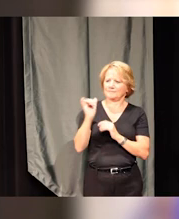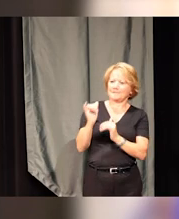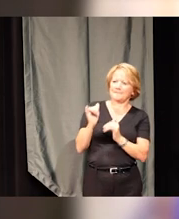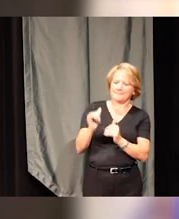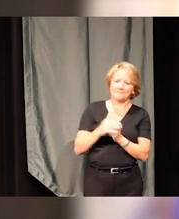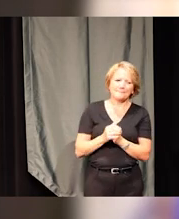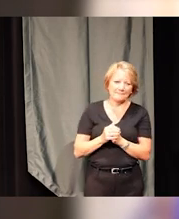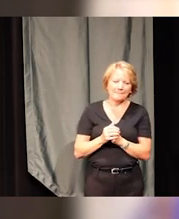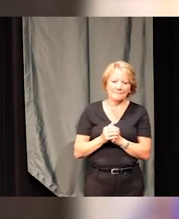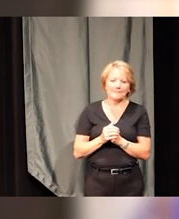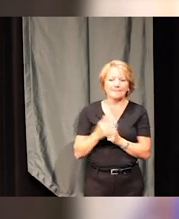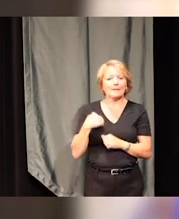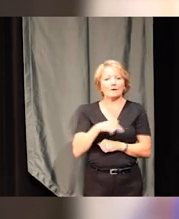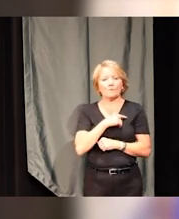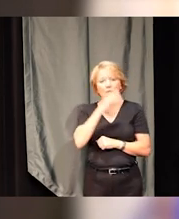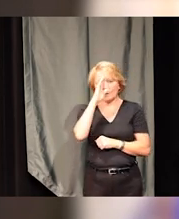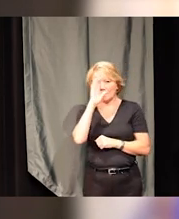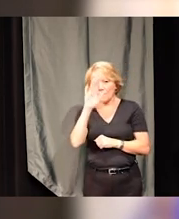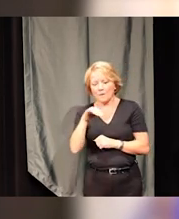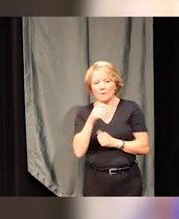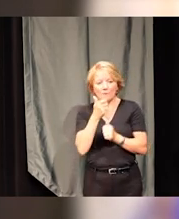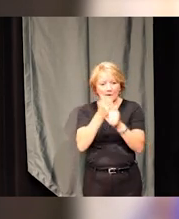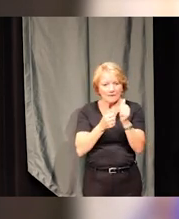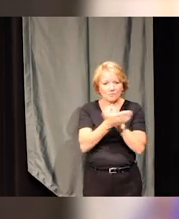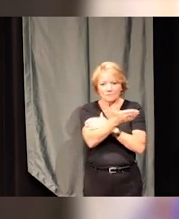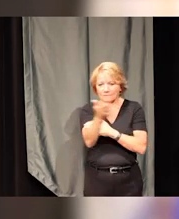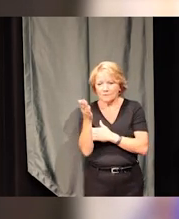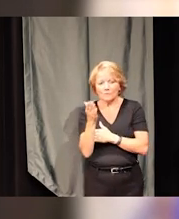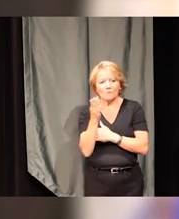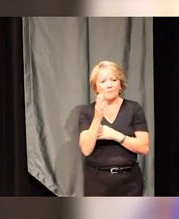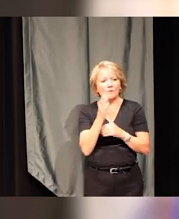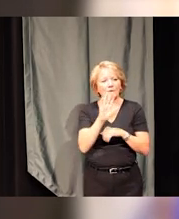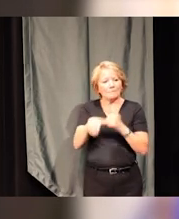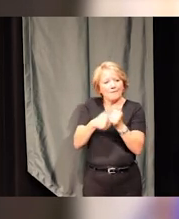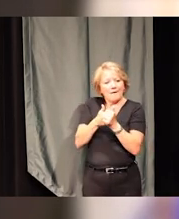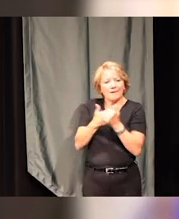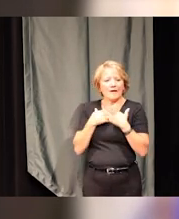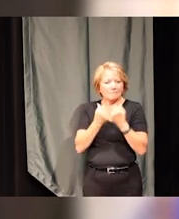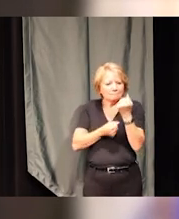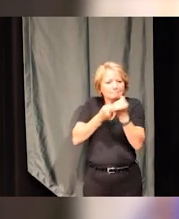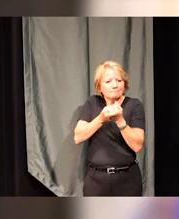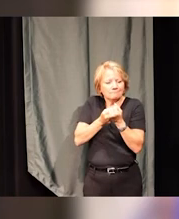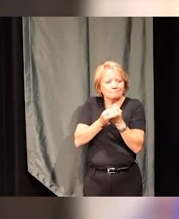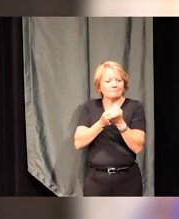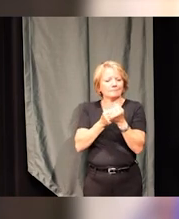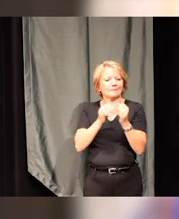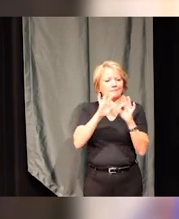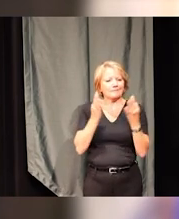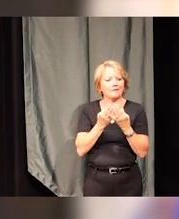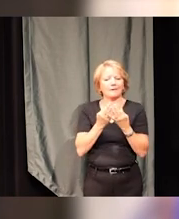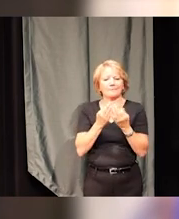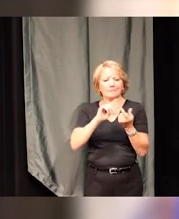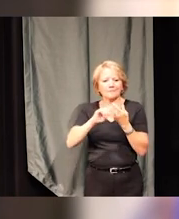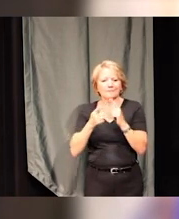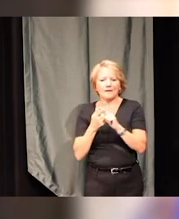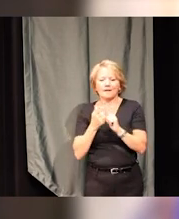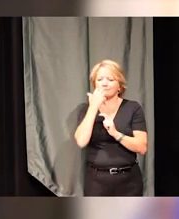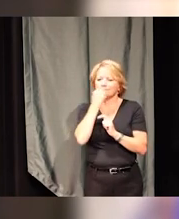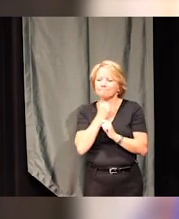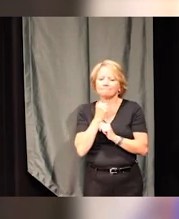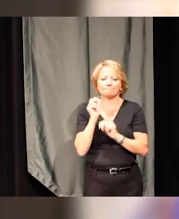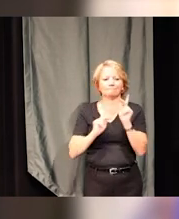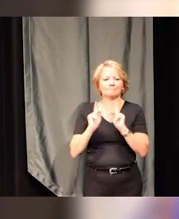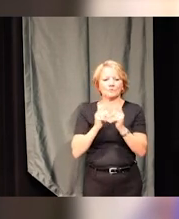too. We know that behind each of you is a network of family, friends, and loved